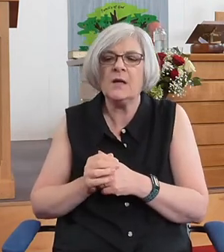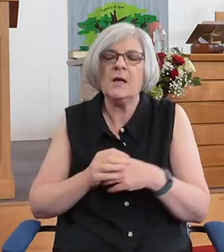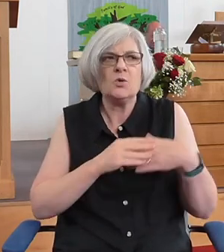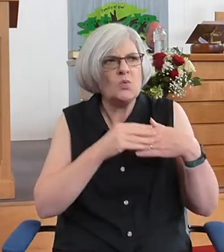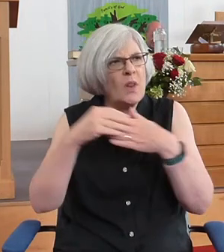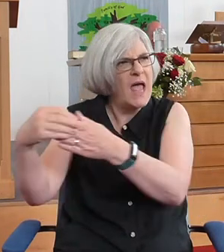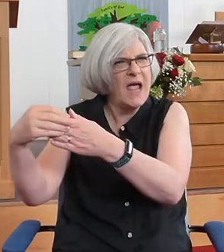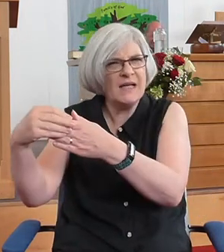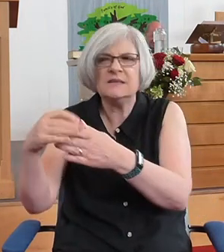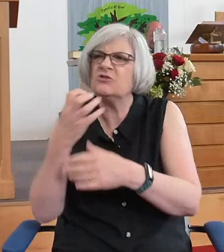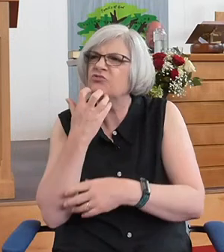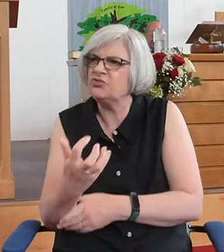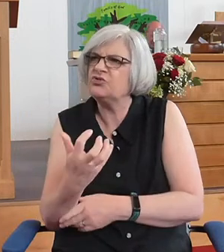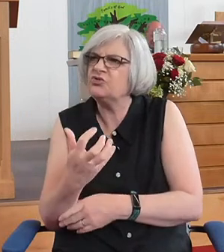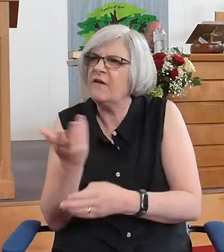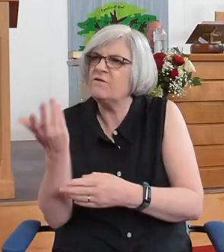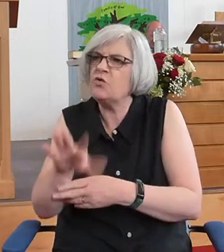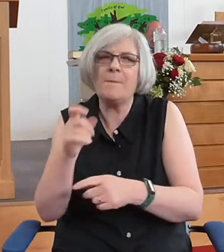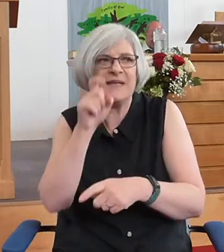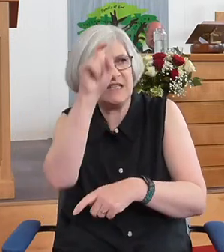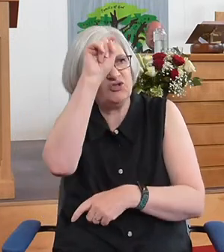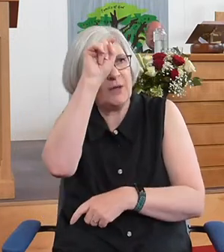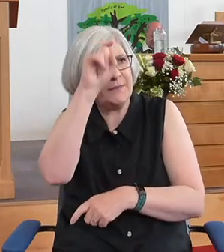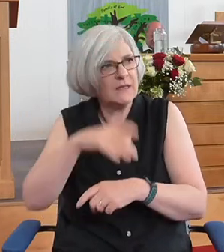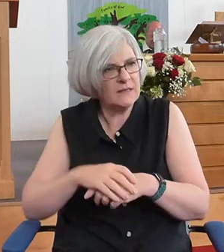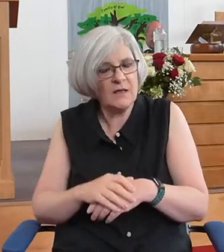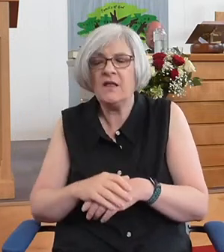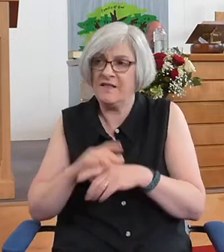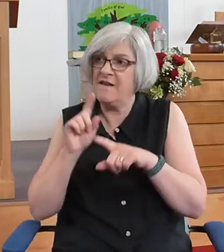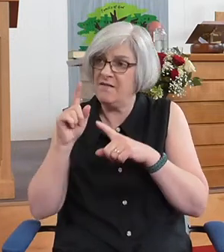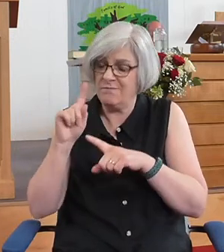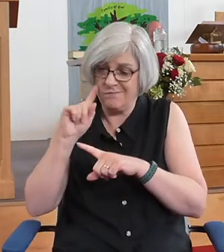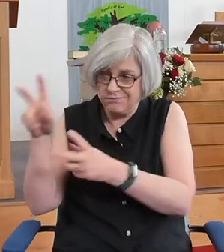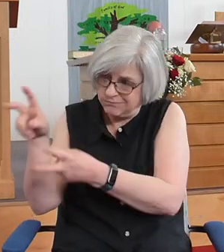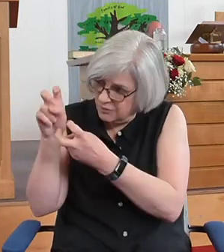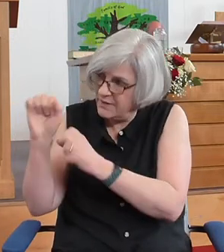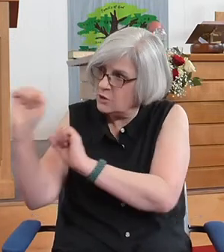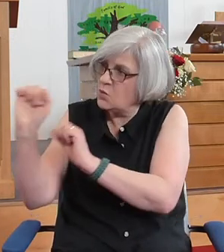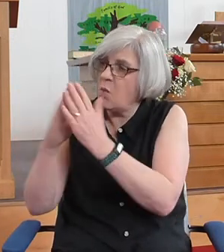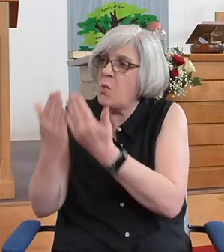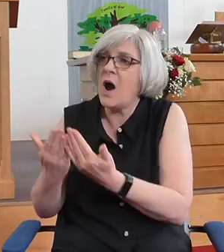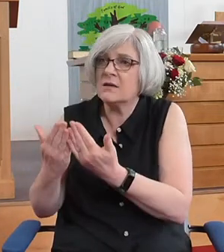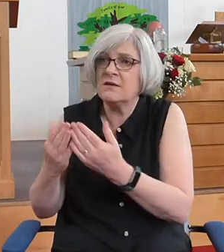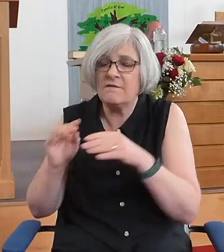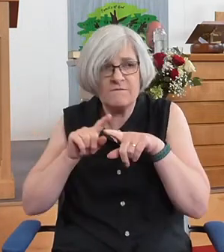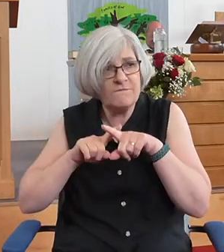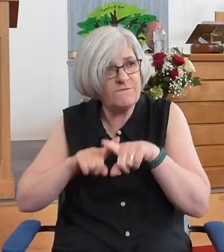They listened to your word and followed what your commands said. Through this, they were saved.